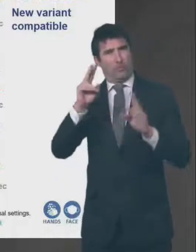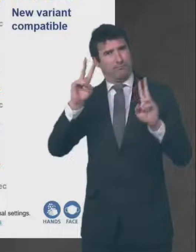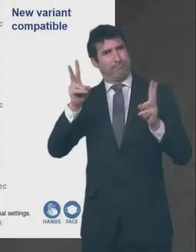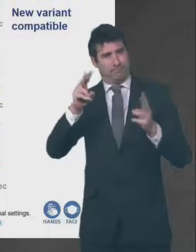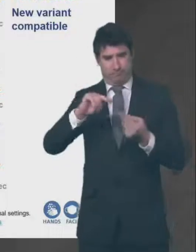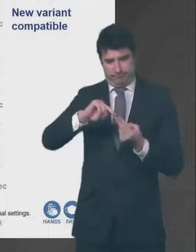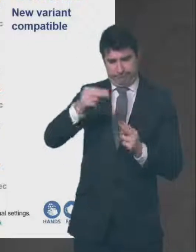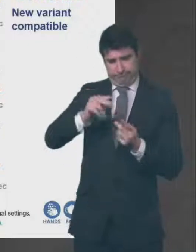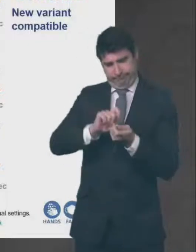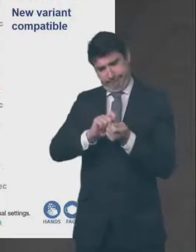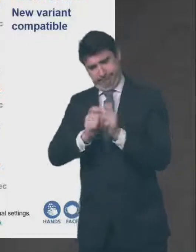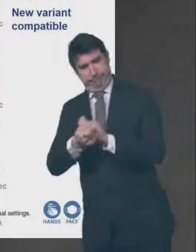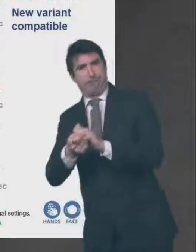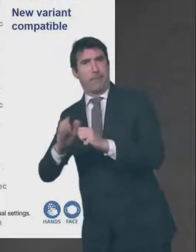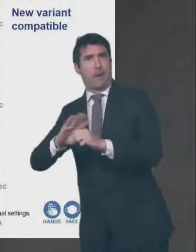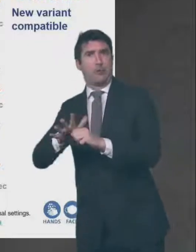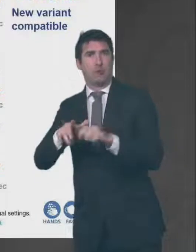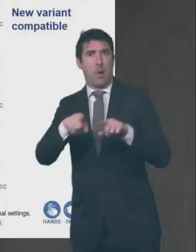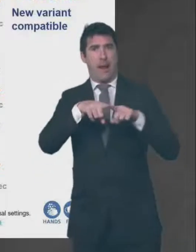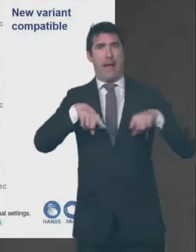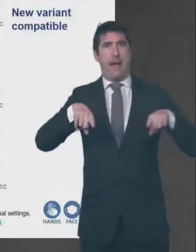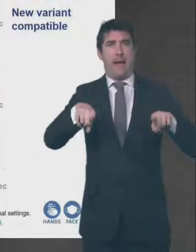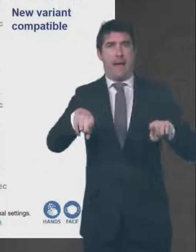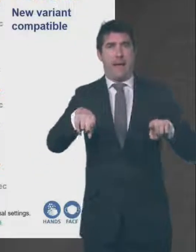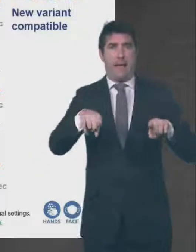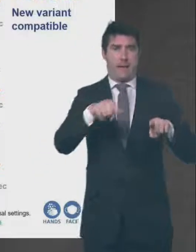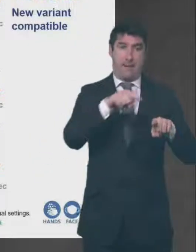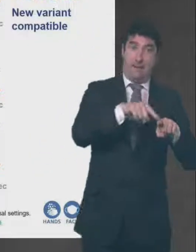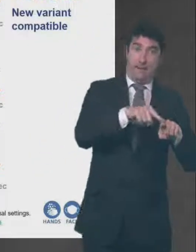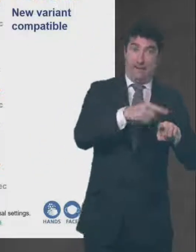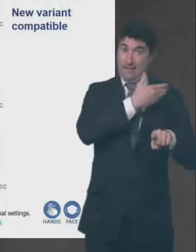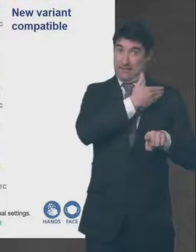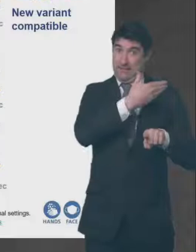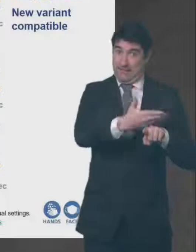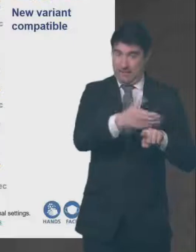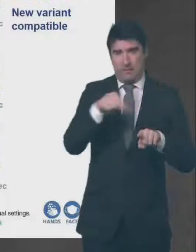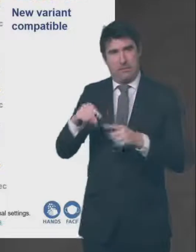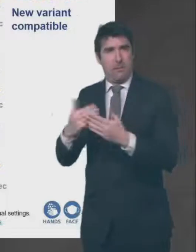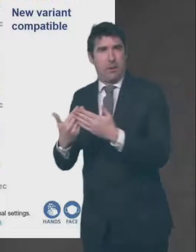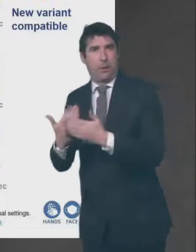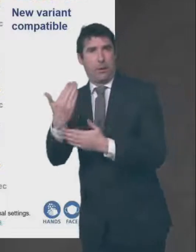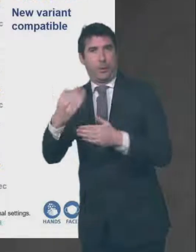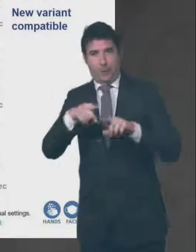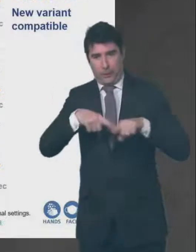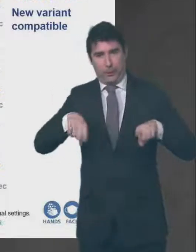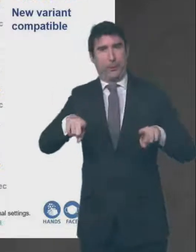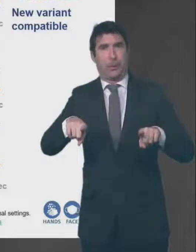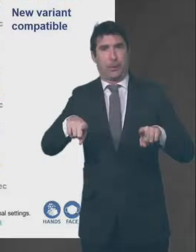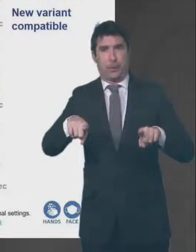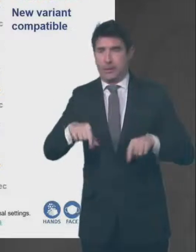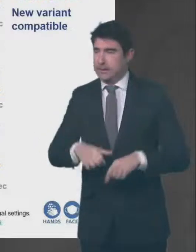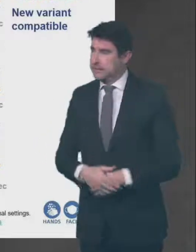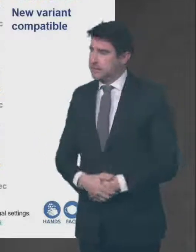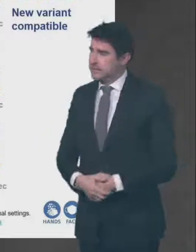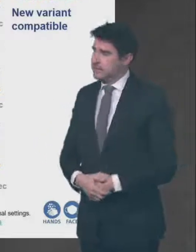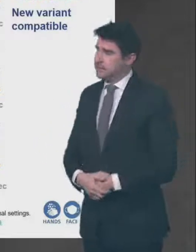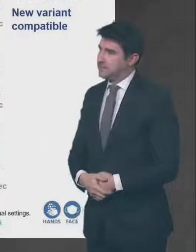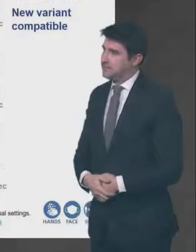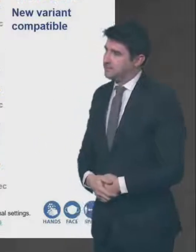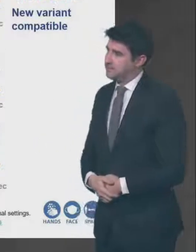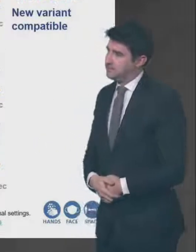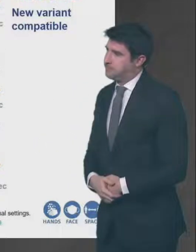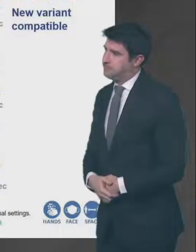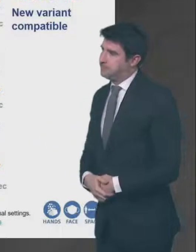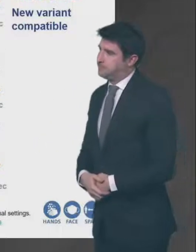Testing that is compatible with identification of the new variant are the dark blue lines, and